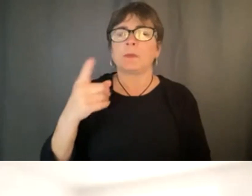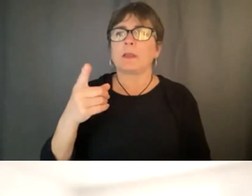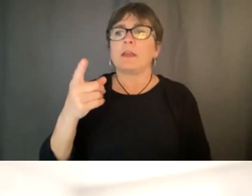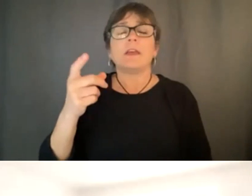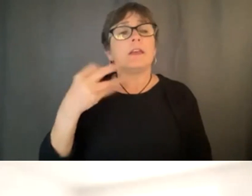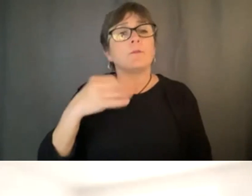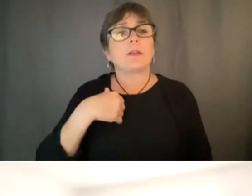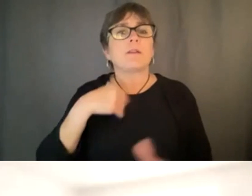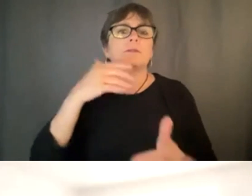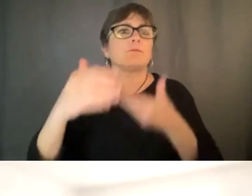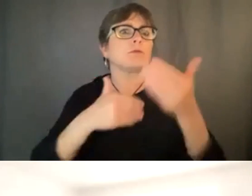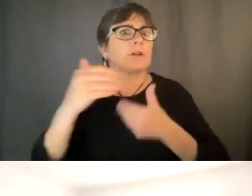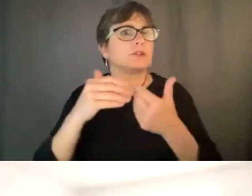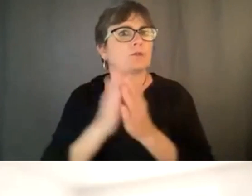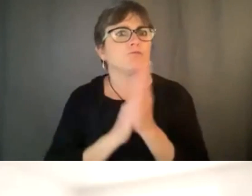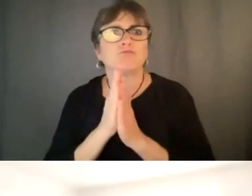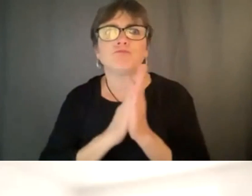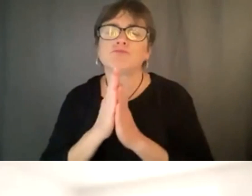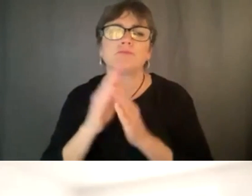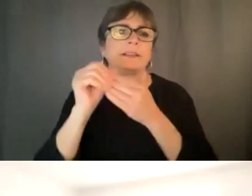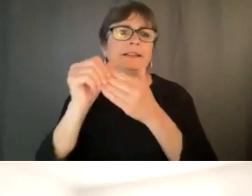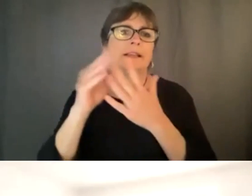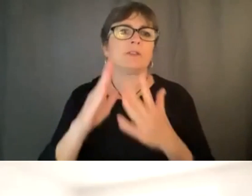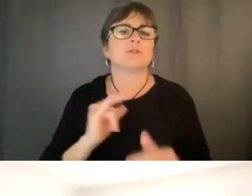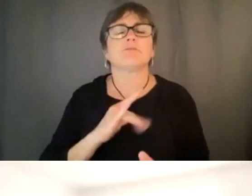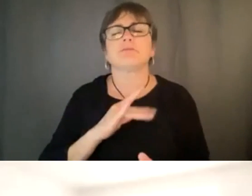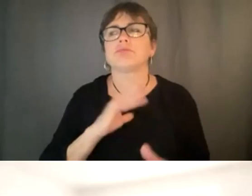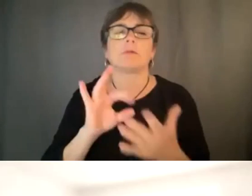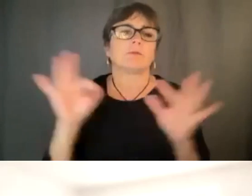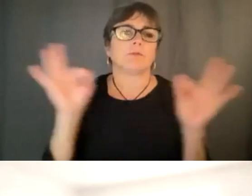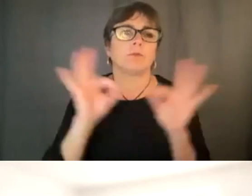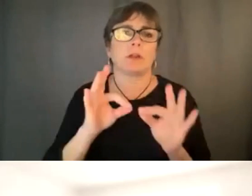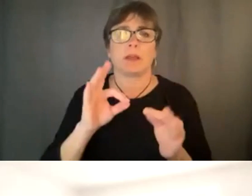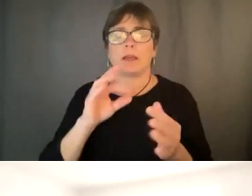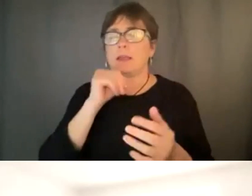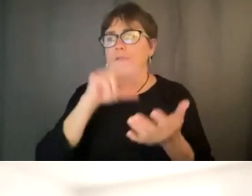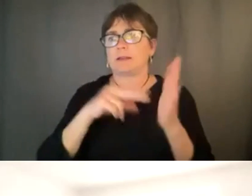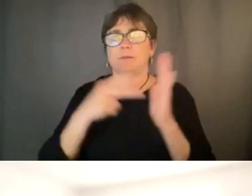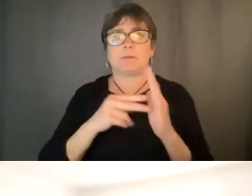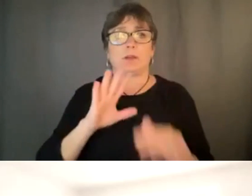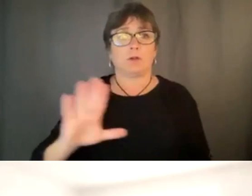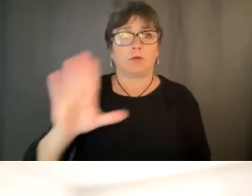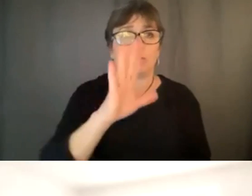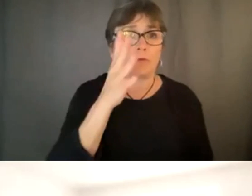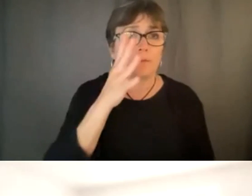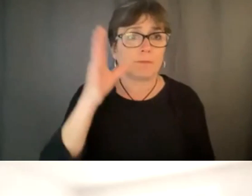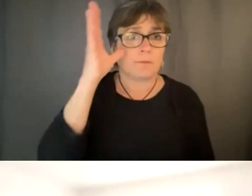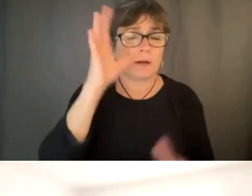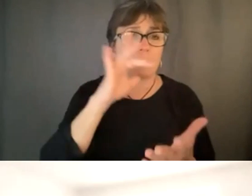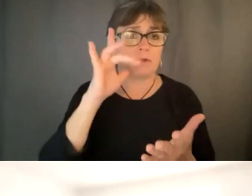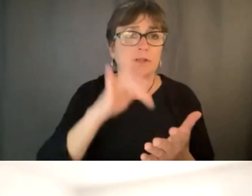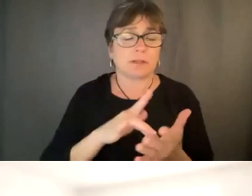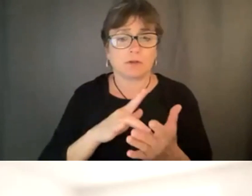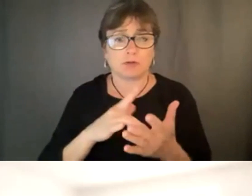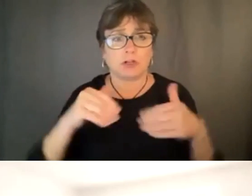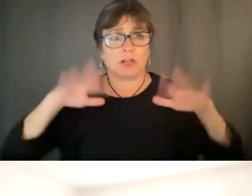is vital. We're not saying give control of your parent center or everything to the young